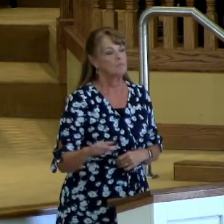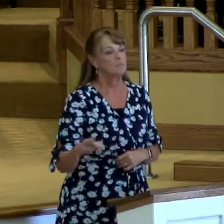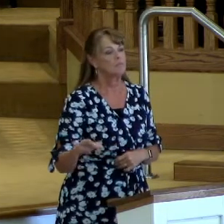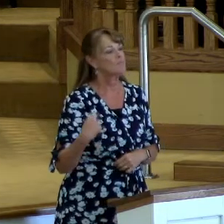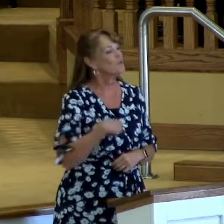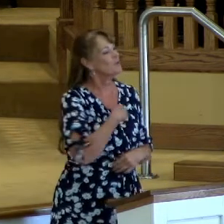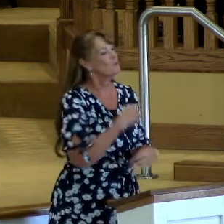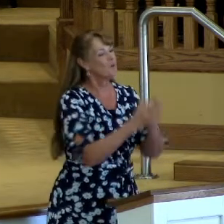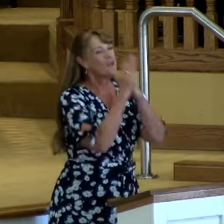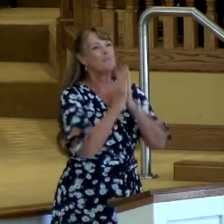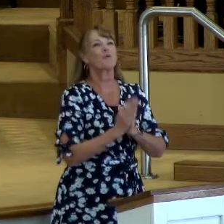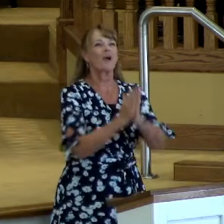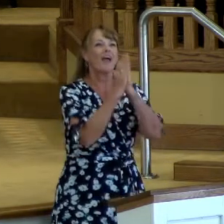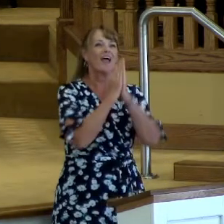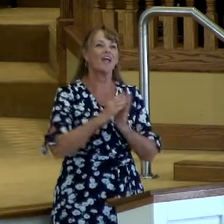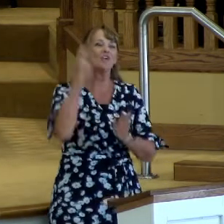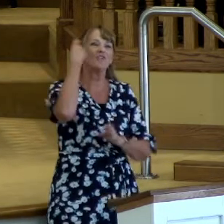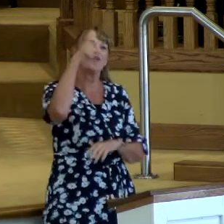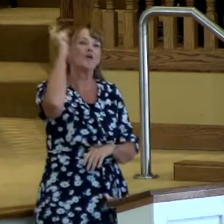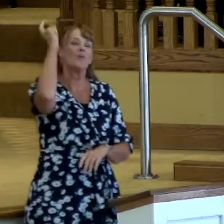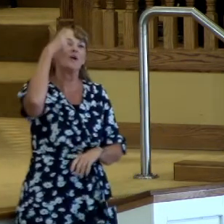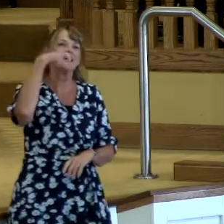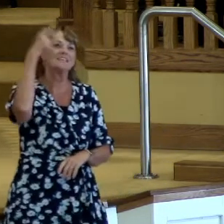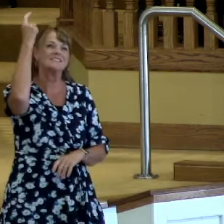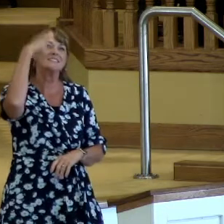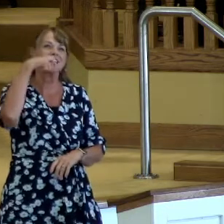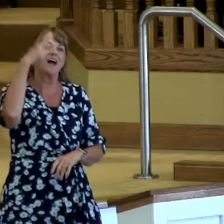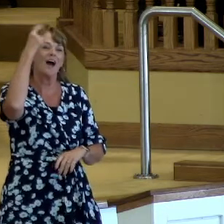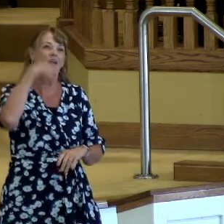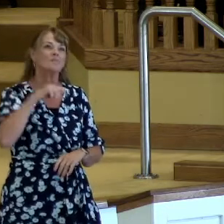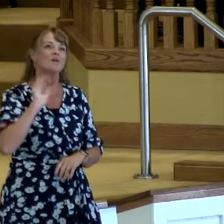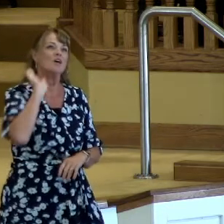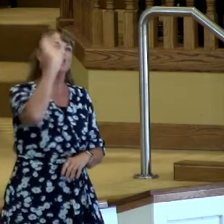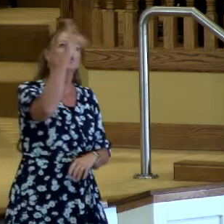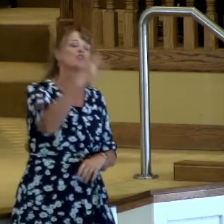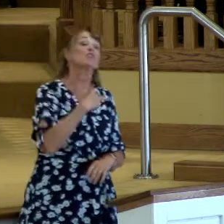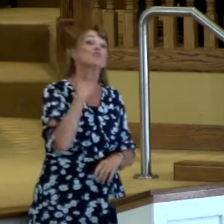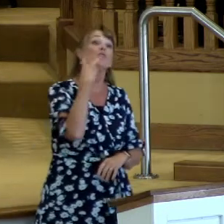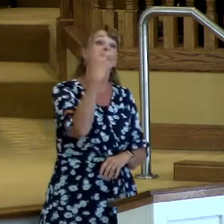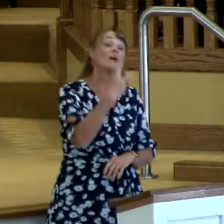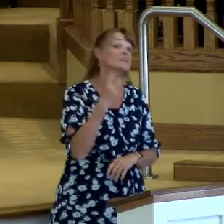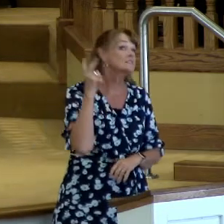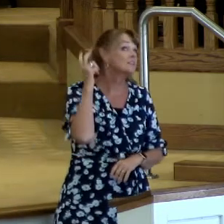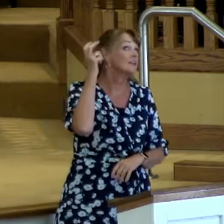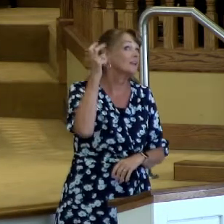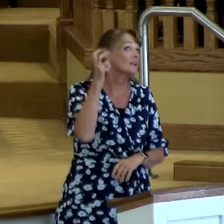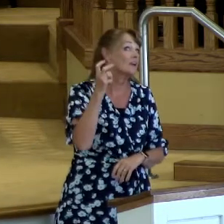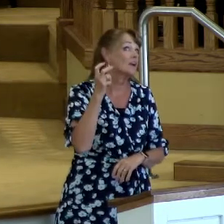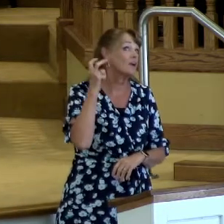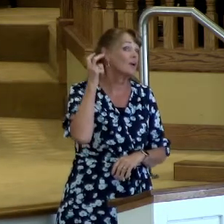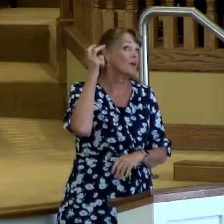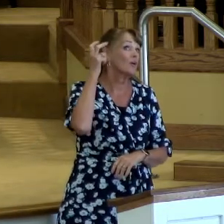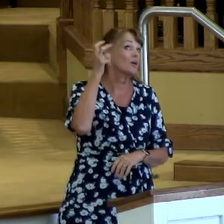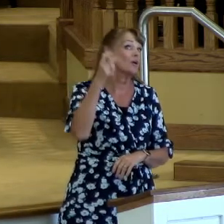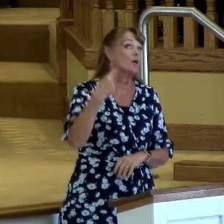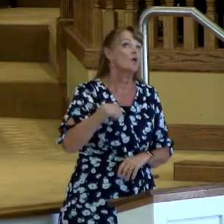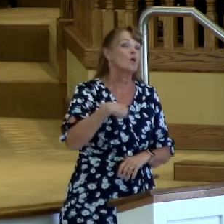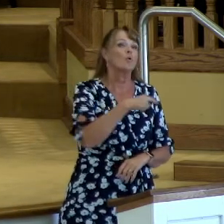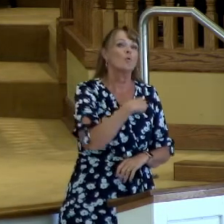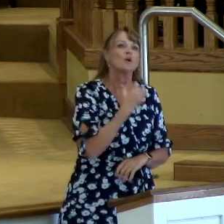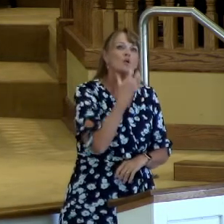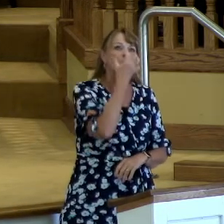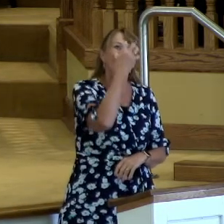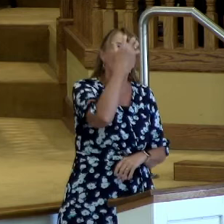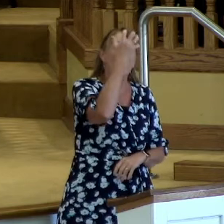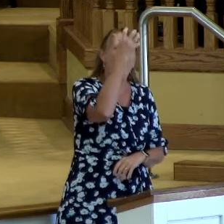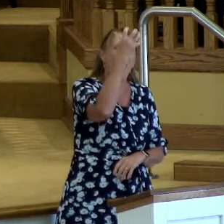We pray for wisdom, your voice to hear. We cry